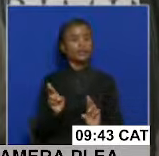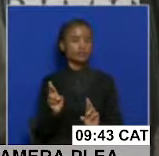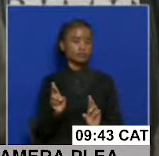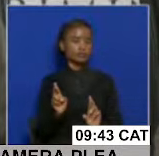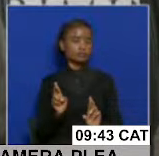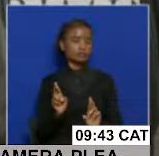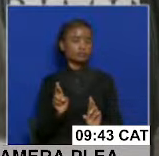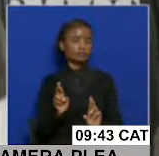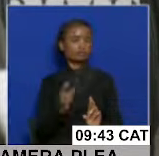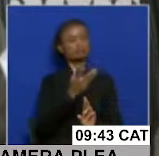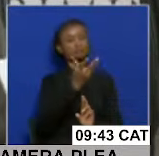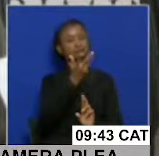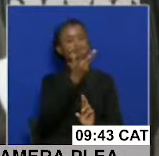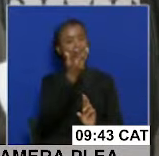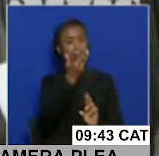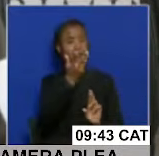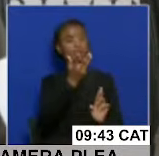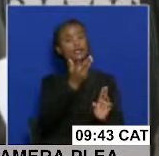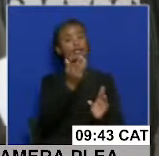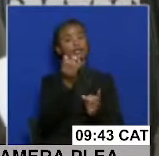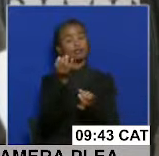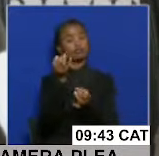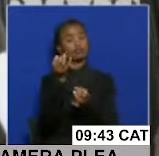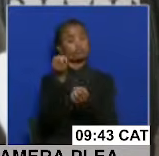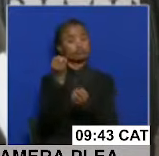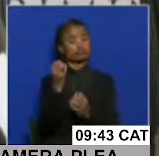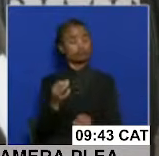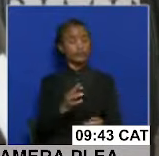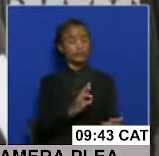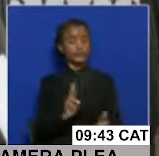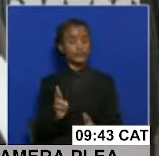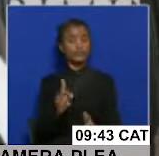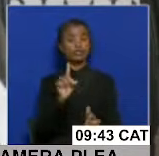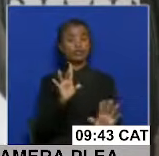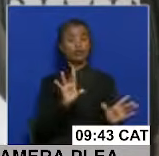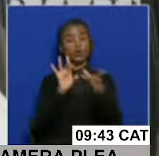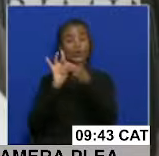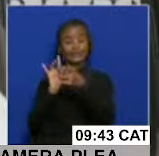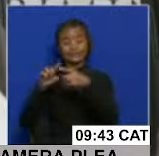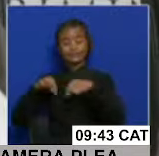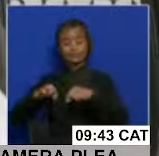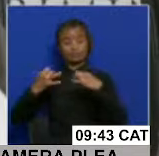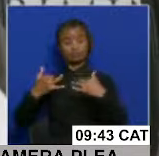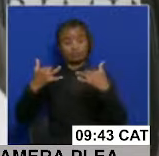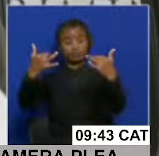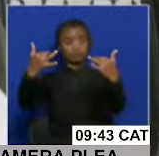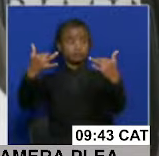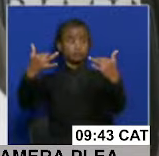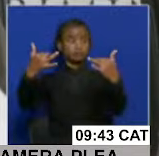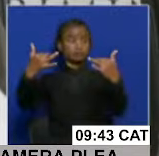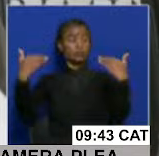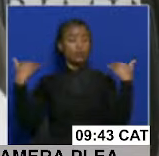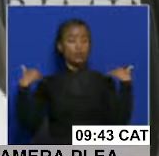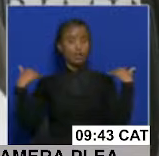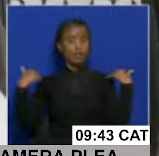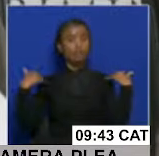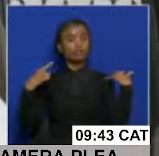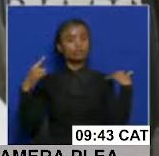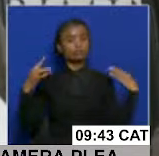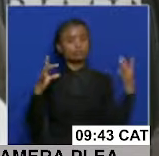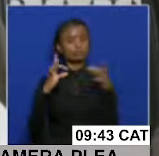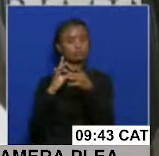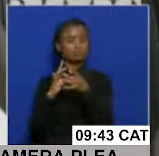She will be connected into the auditorium, and we are ready to proceed, and the witness will be led